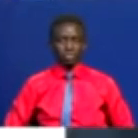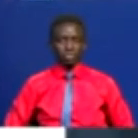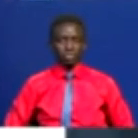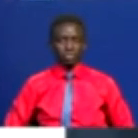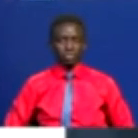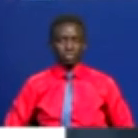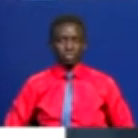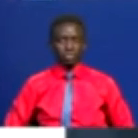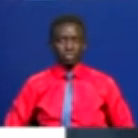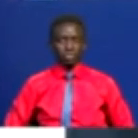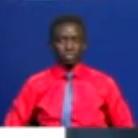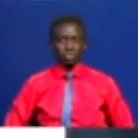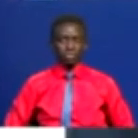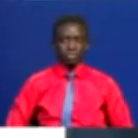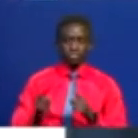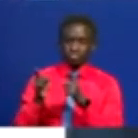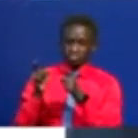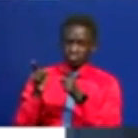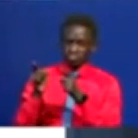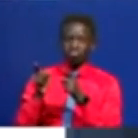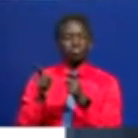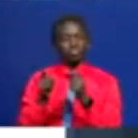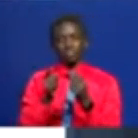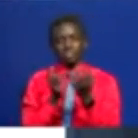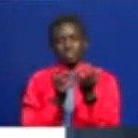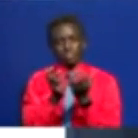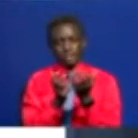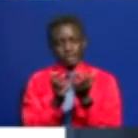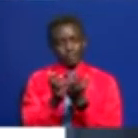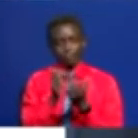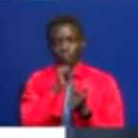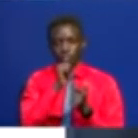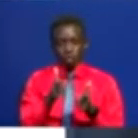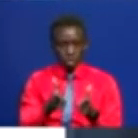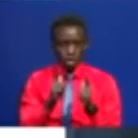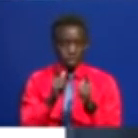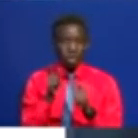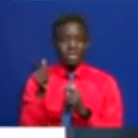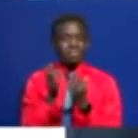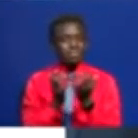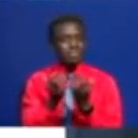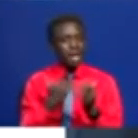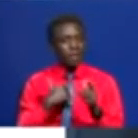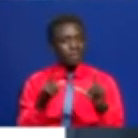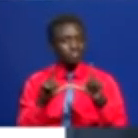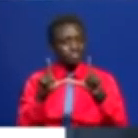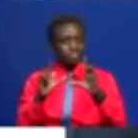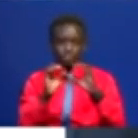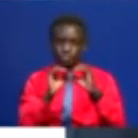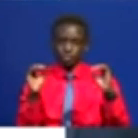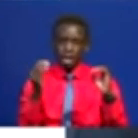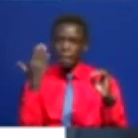The license. Theirs is an illegal business, a business that it has no license. They don't have any papers.